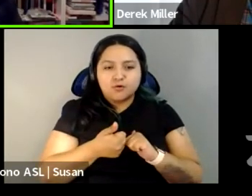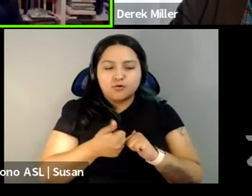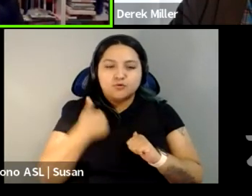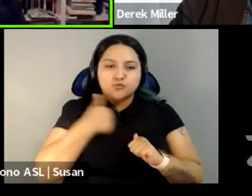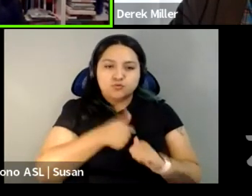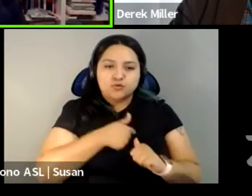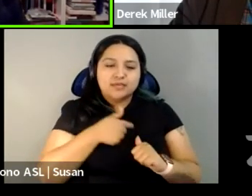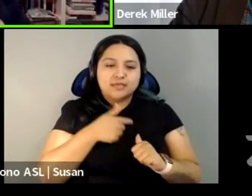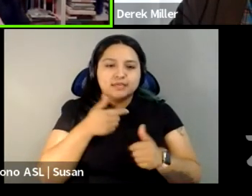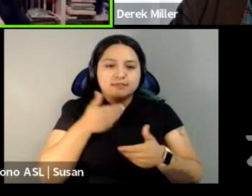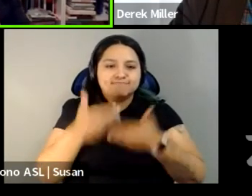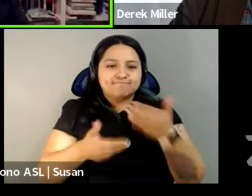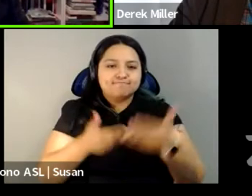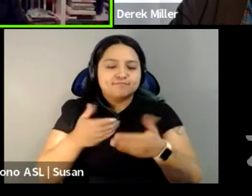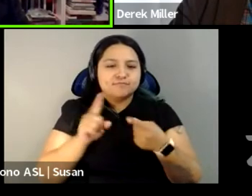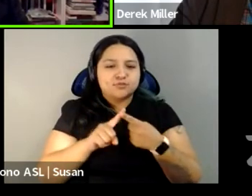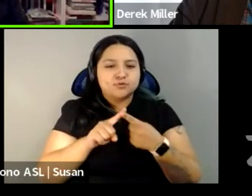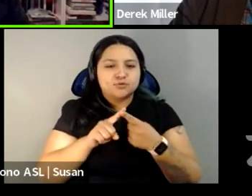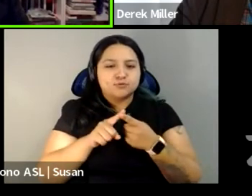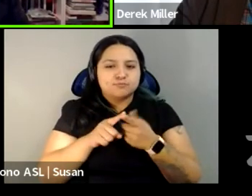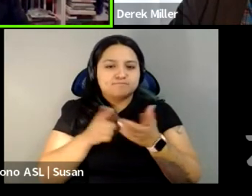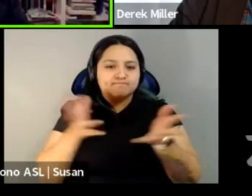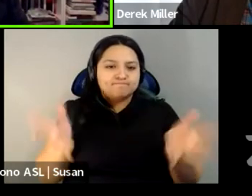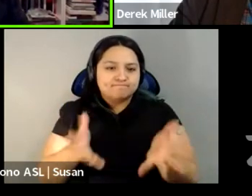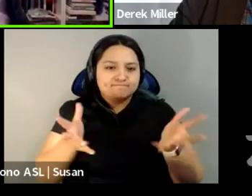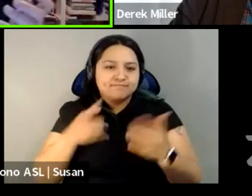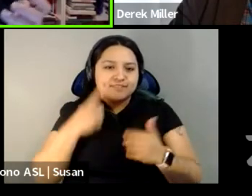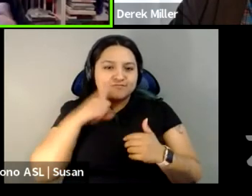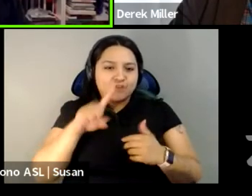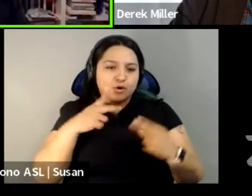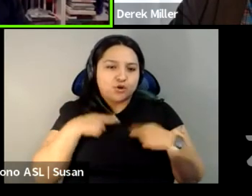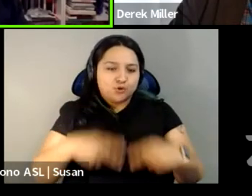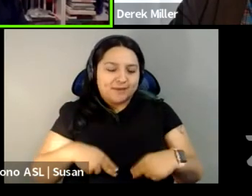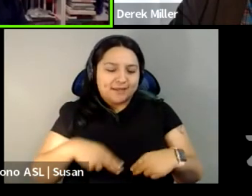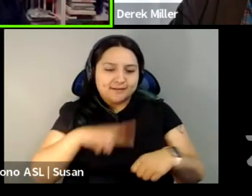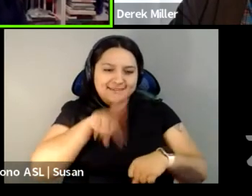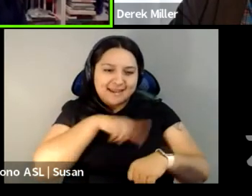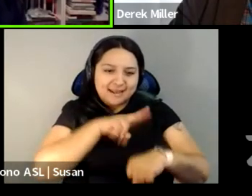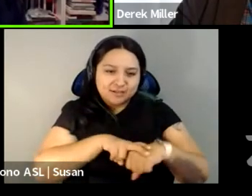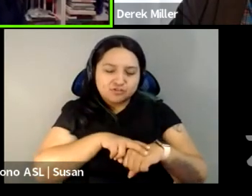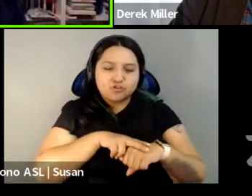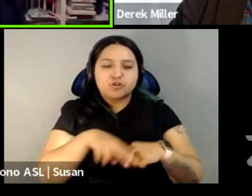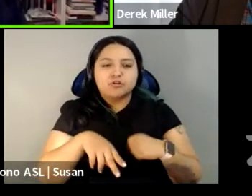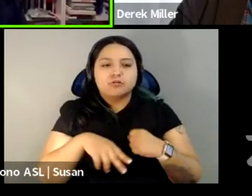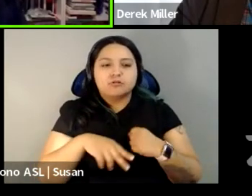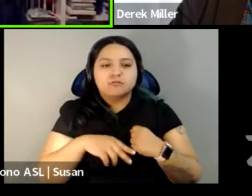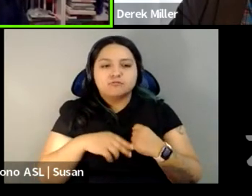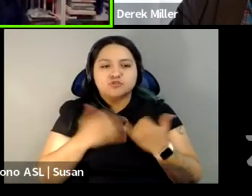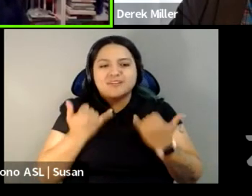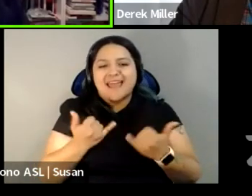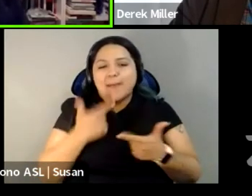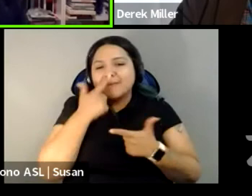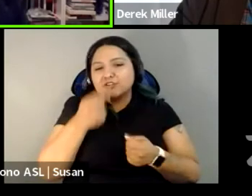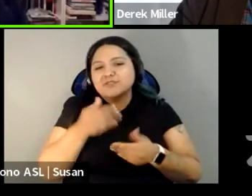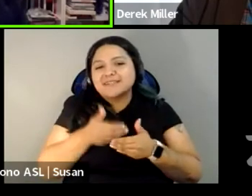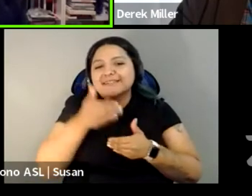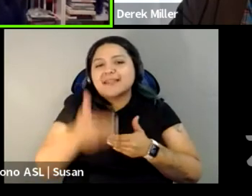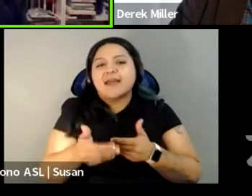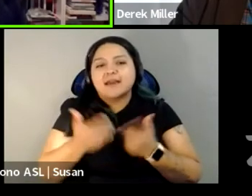specific historical agendas. So I was interested in what is next